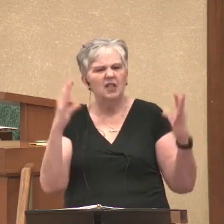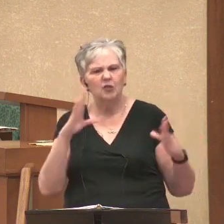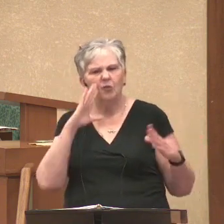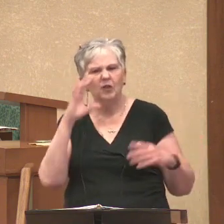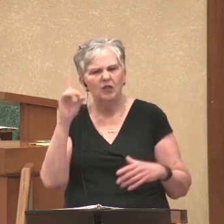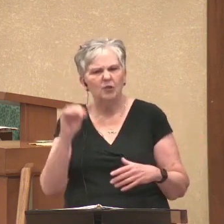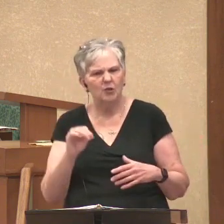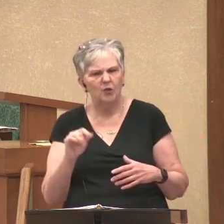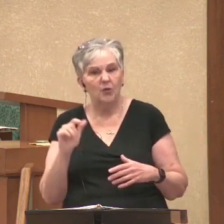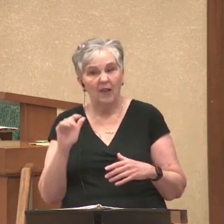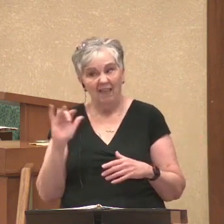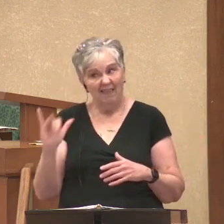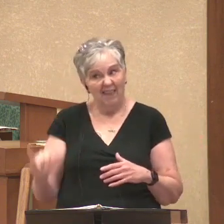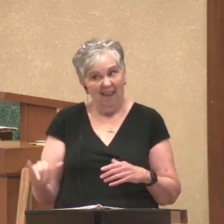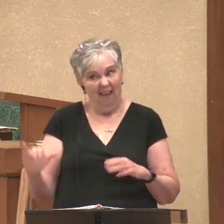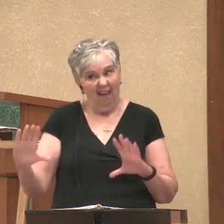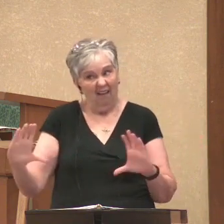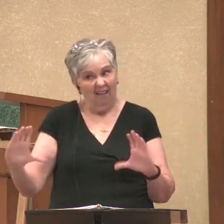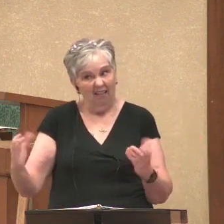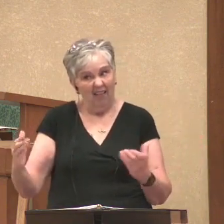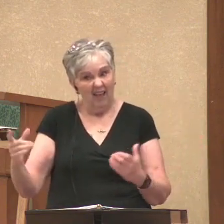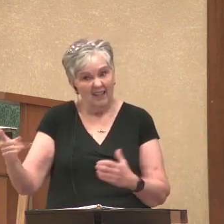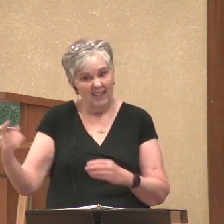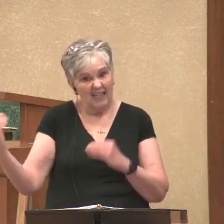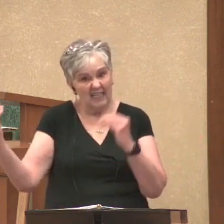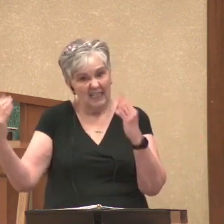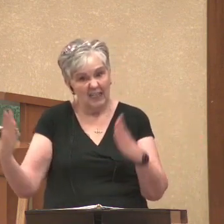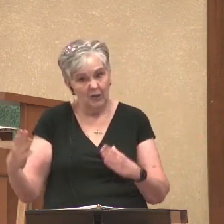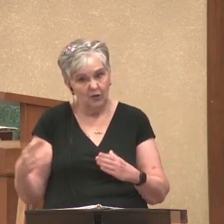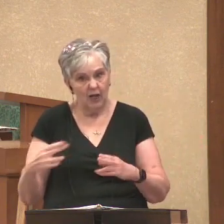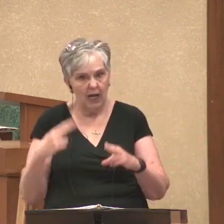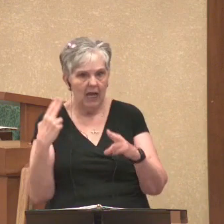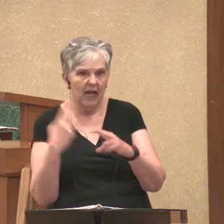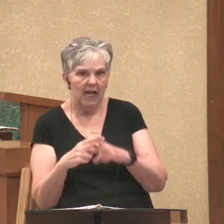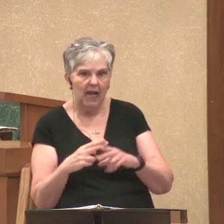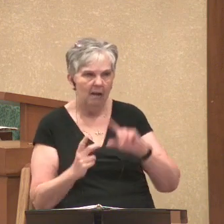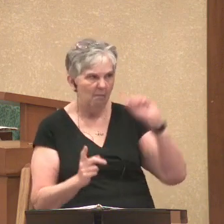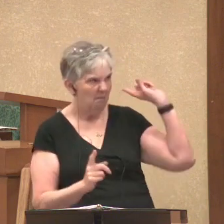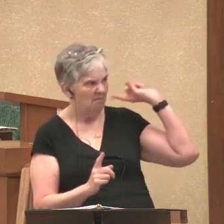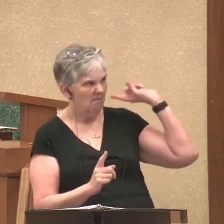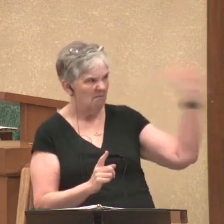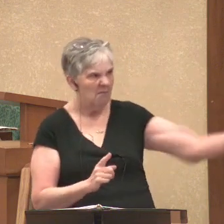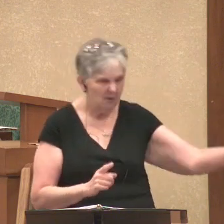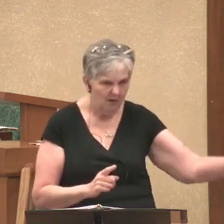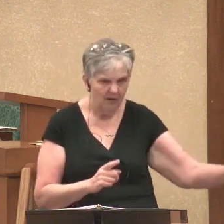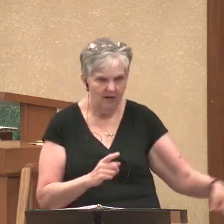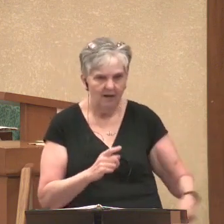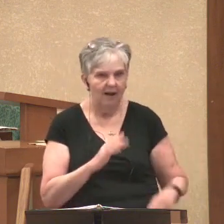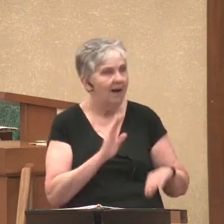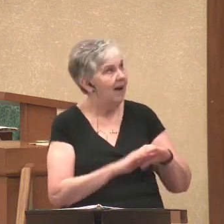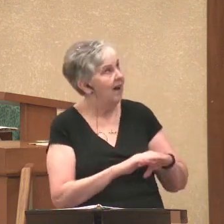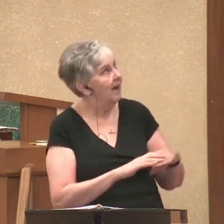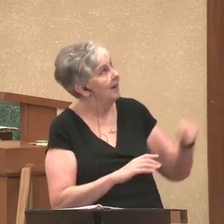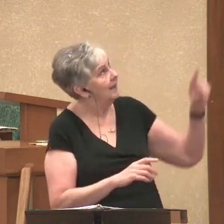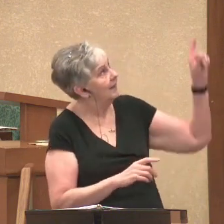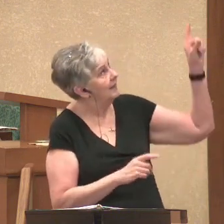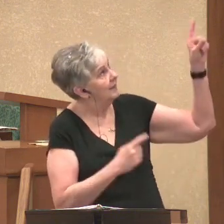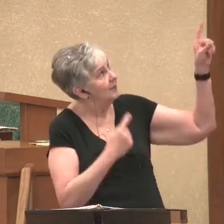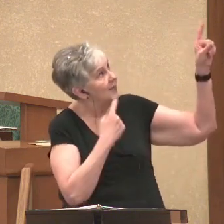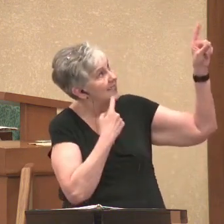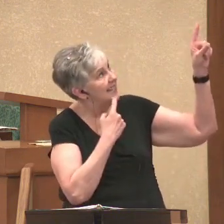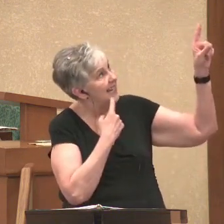get in trouble in that classroom, the teacher puts their name on a whiteboard. Can anyone read what that says?